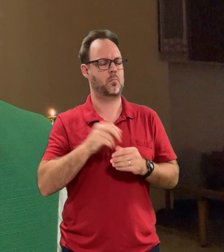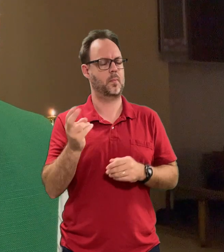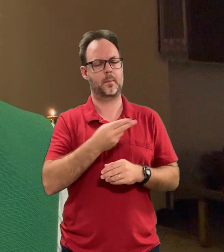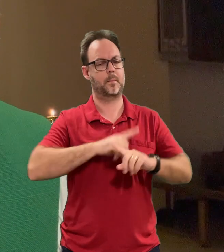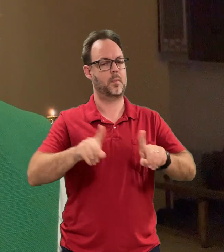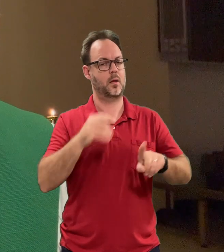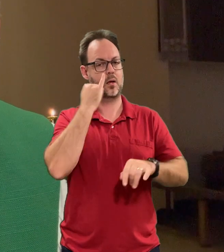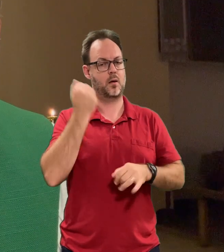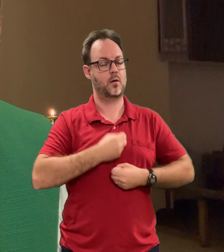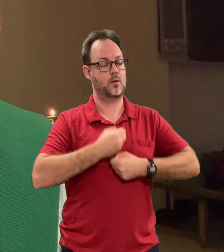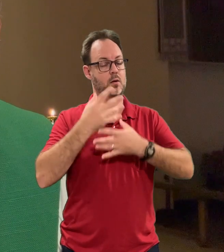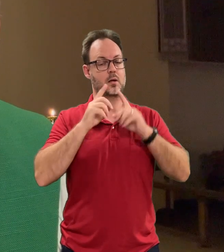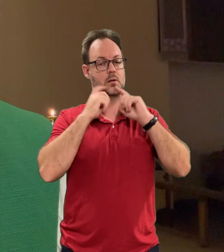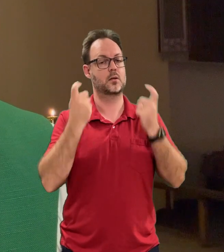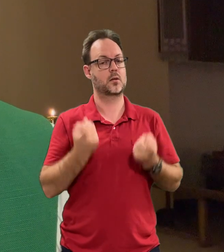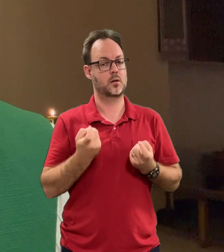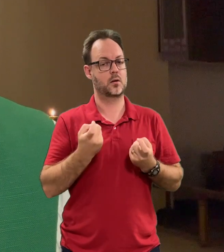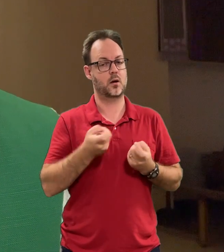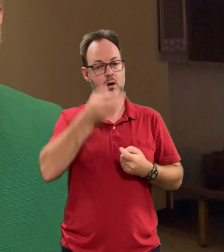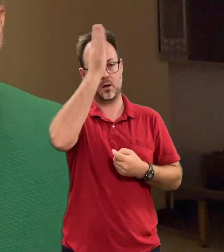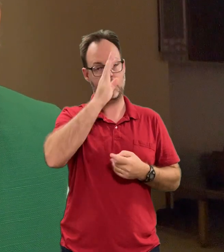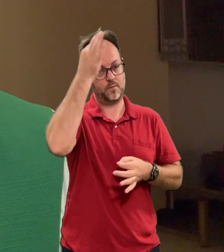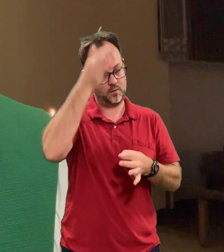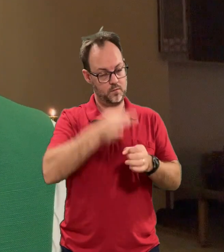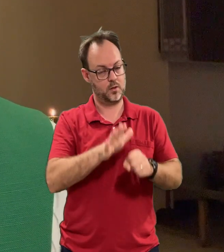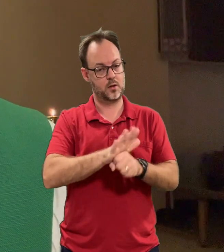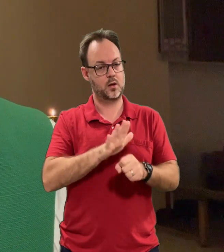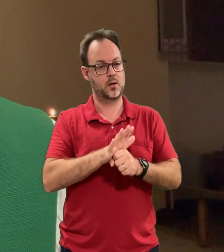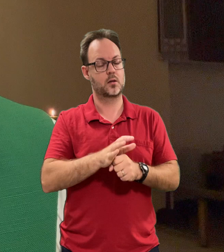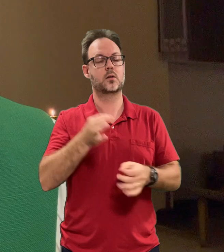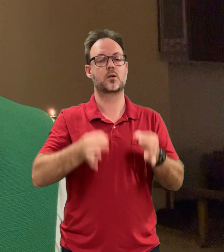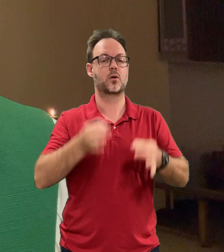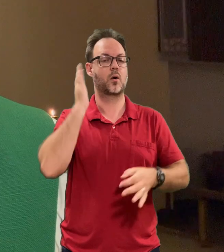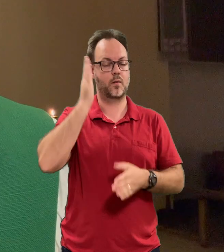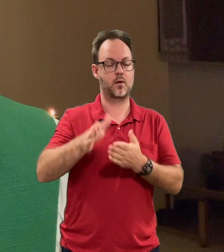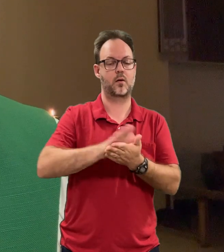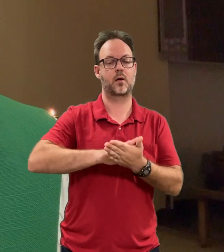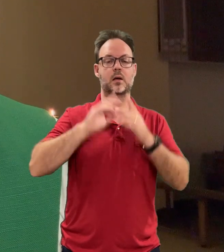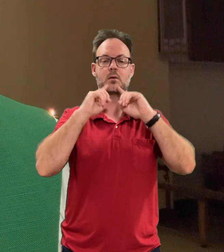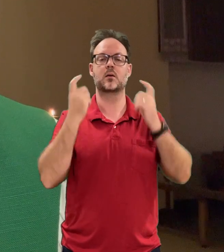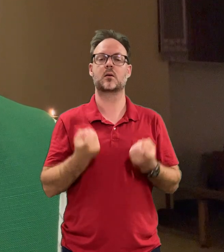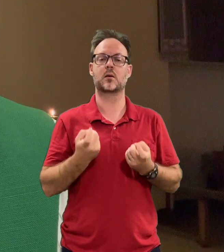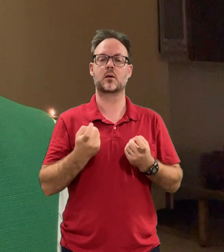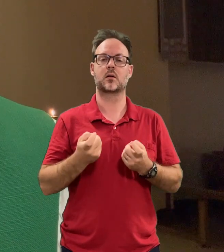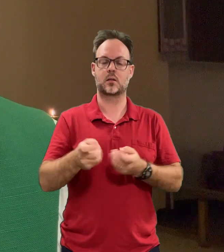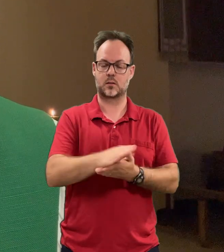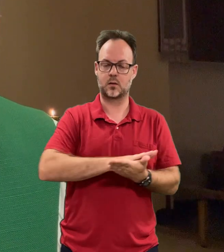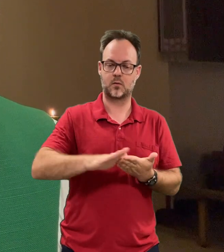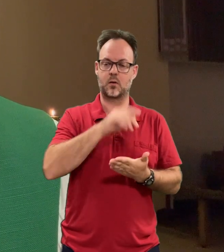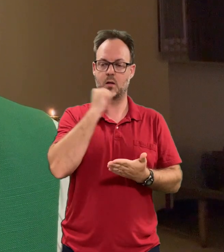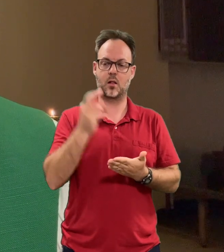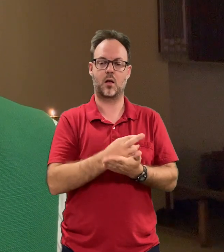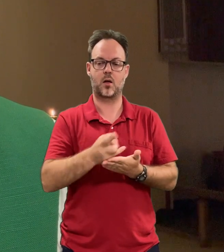in us. But if we confess our sins, God, who is faithful and just, will forgive our sins